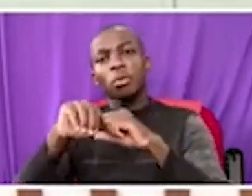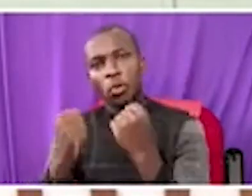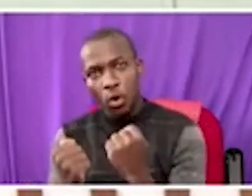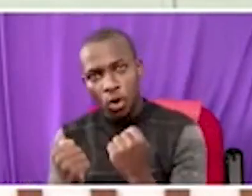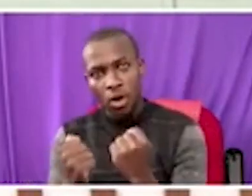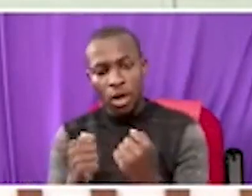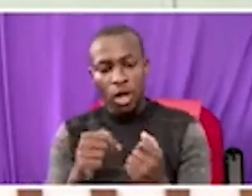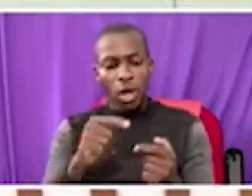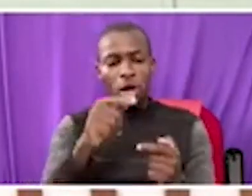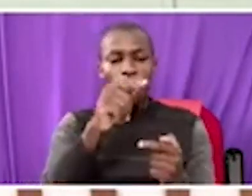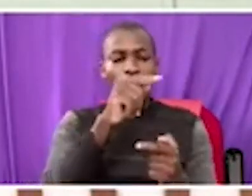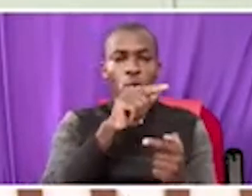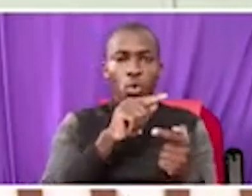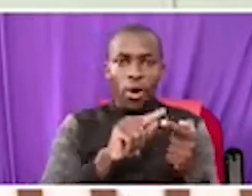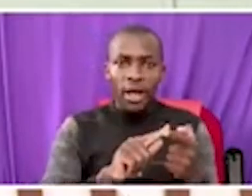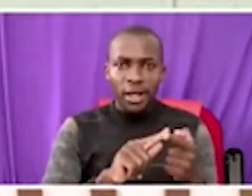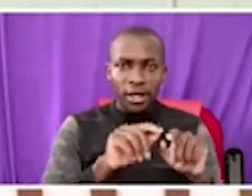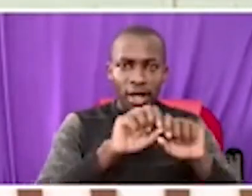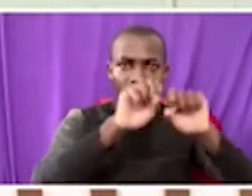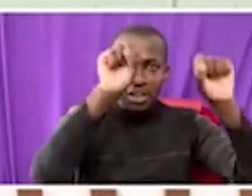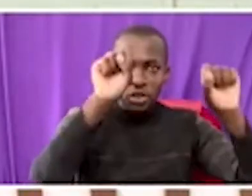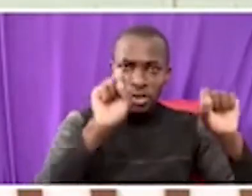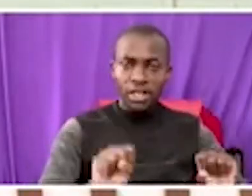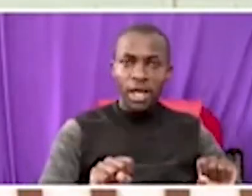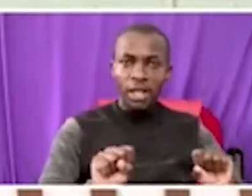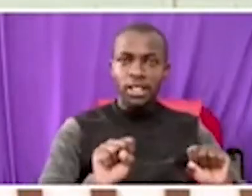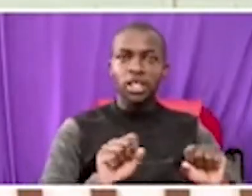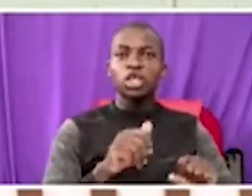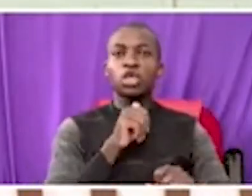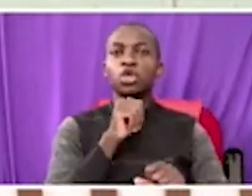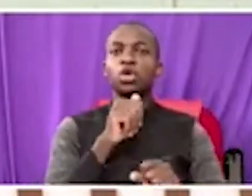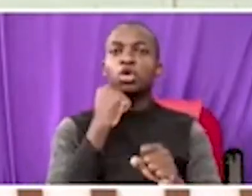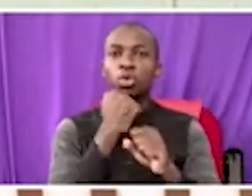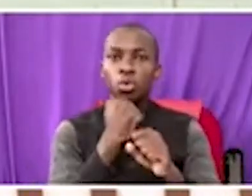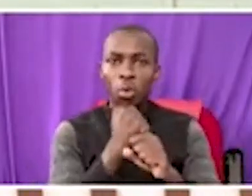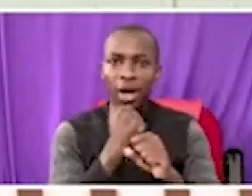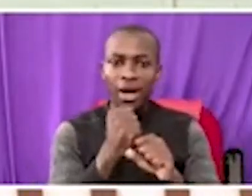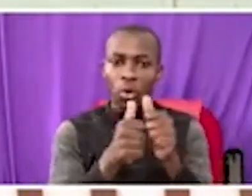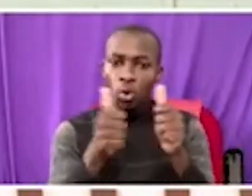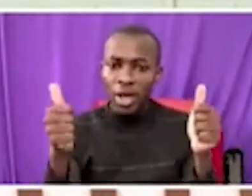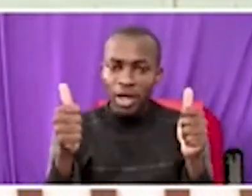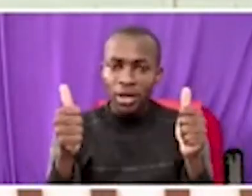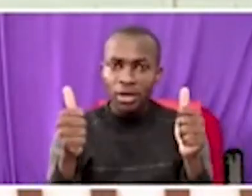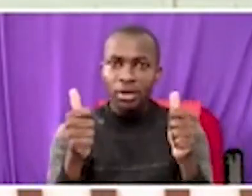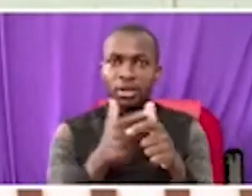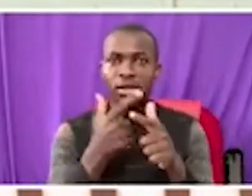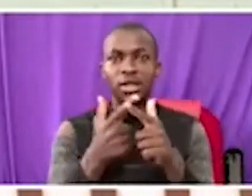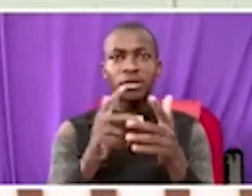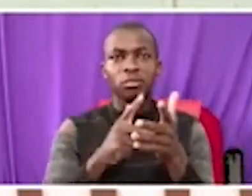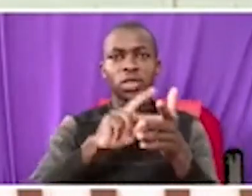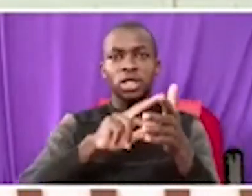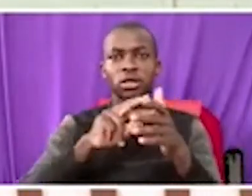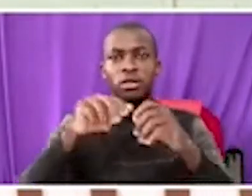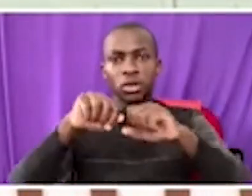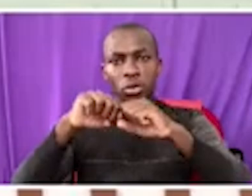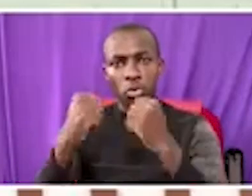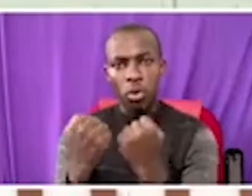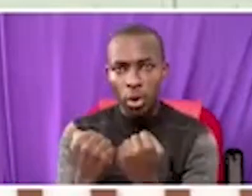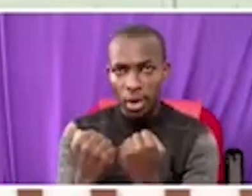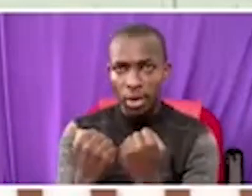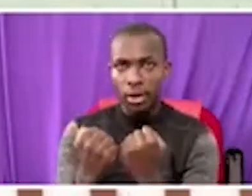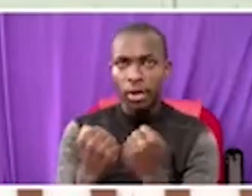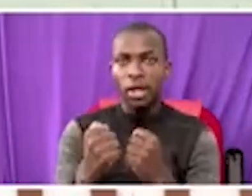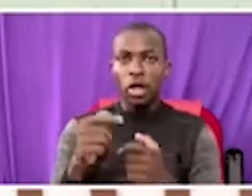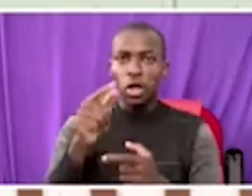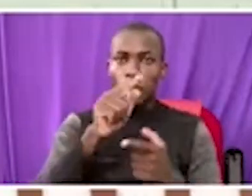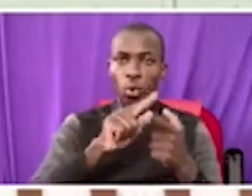When a society doesn't work as it should, it is broken. When